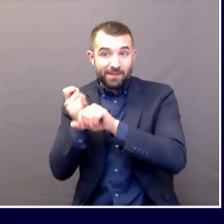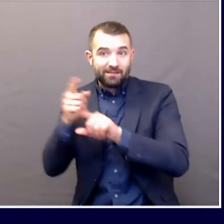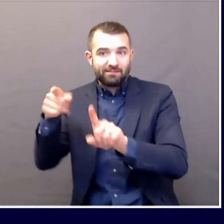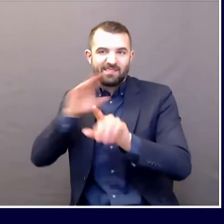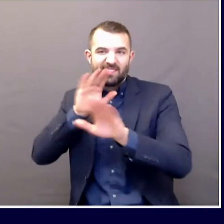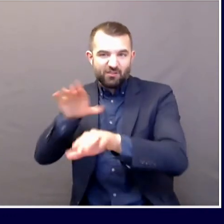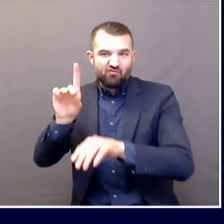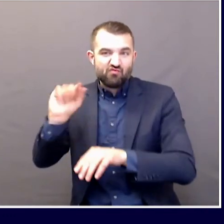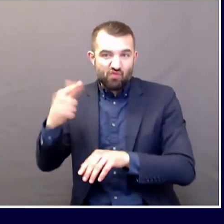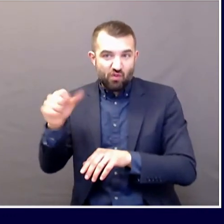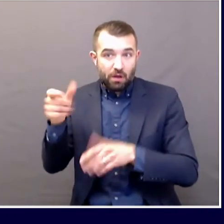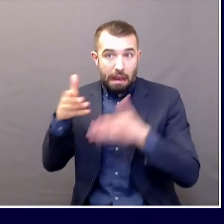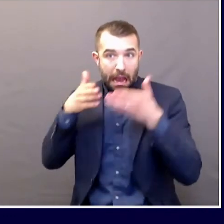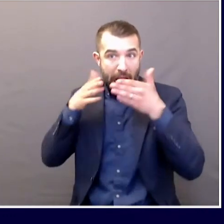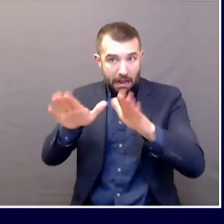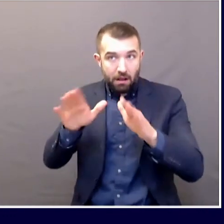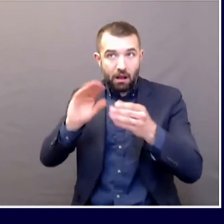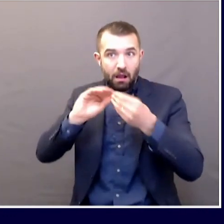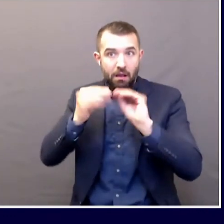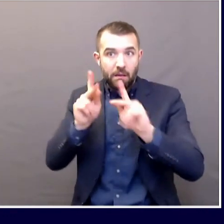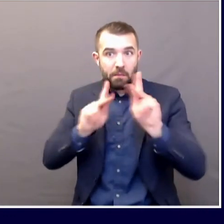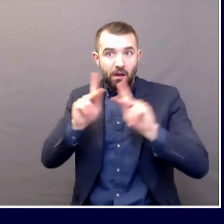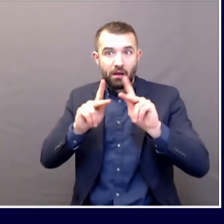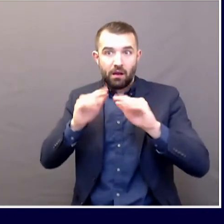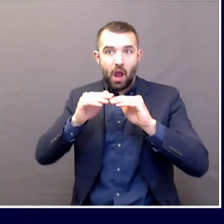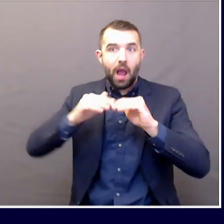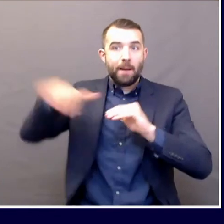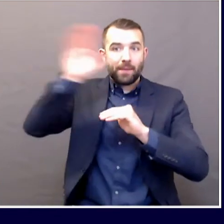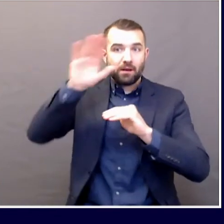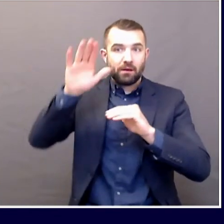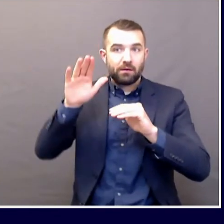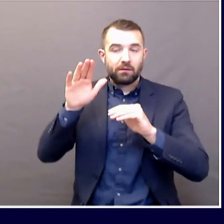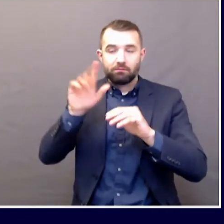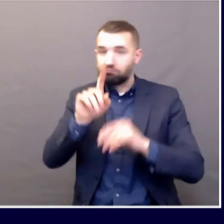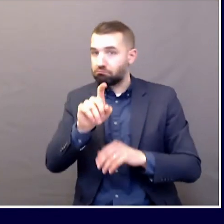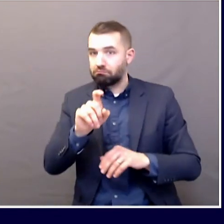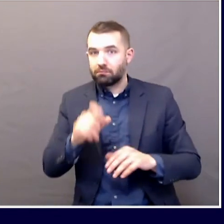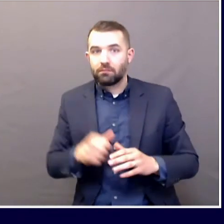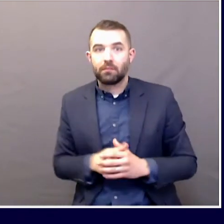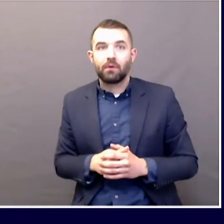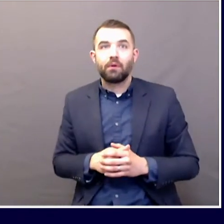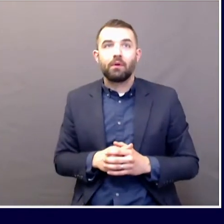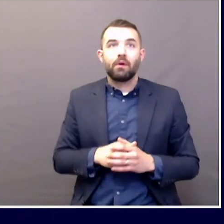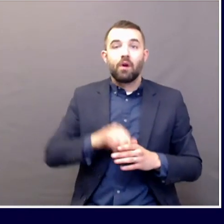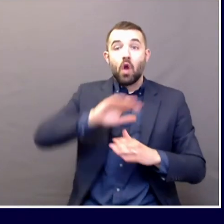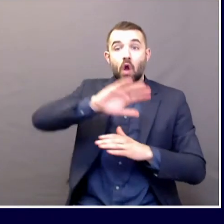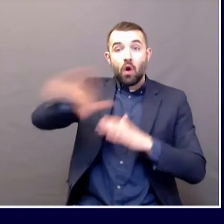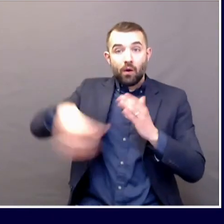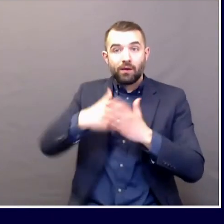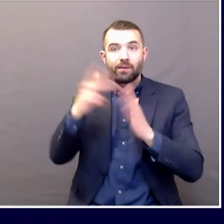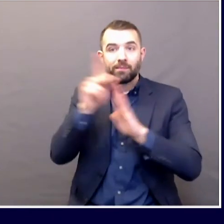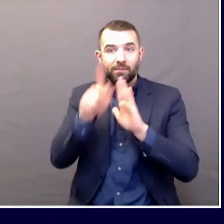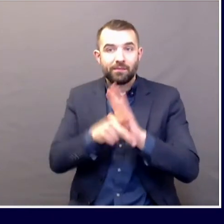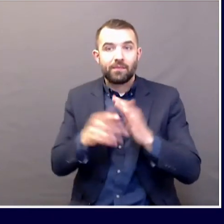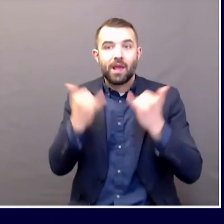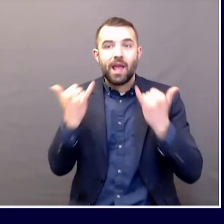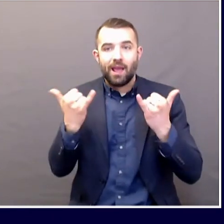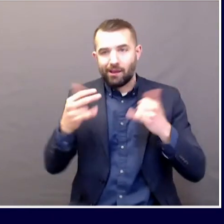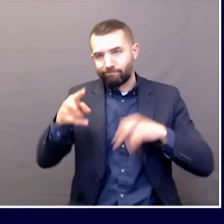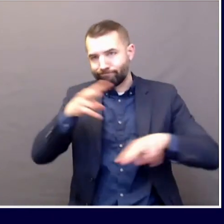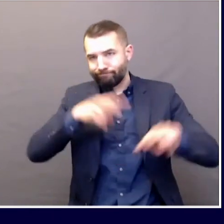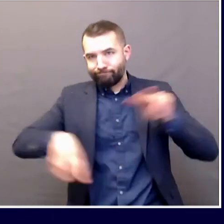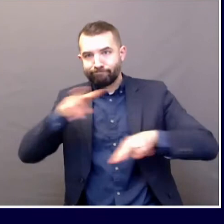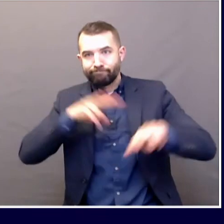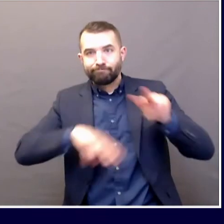protocols, including some of the ones that you just mentioned. You know, we have seen in the past 2 incubation periods,